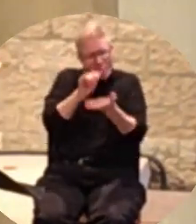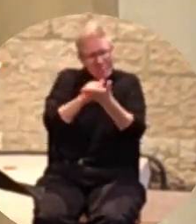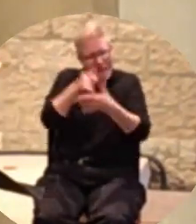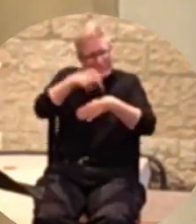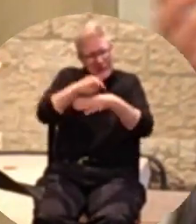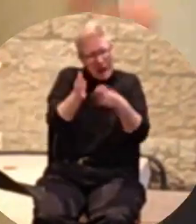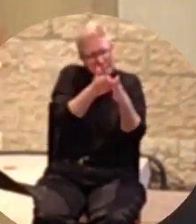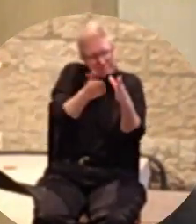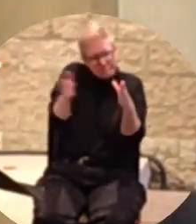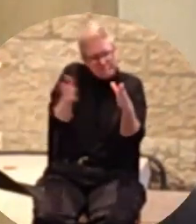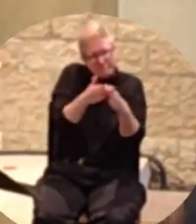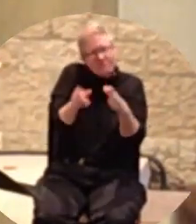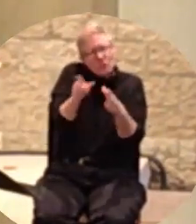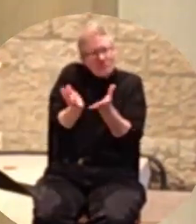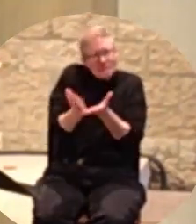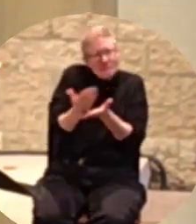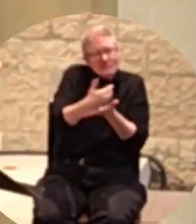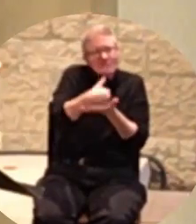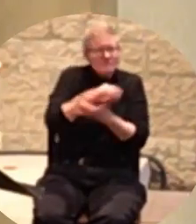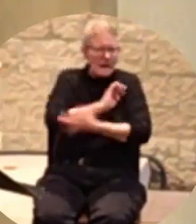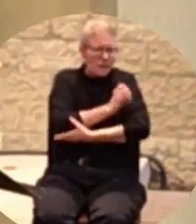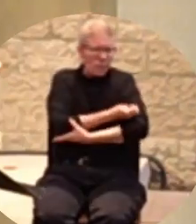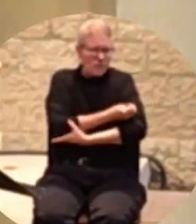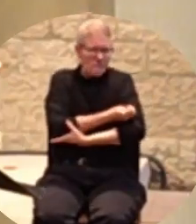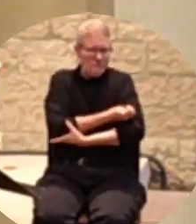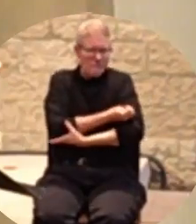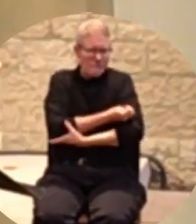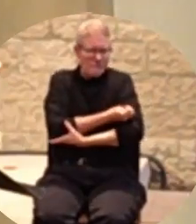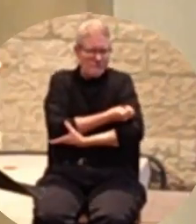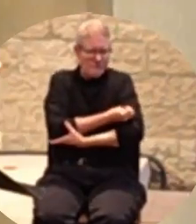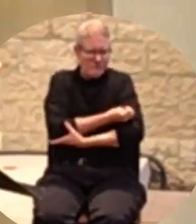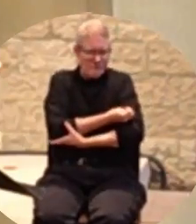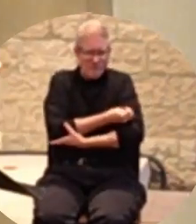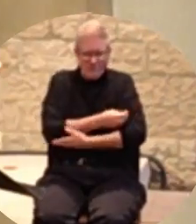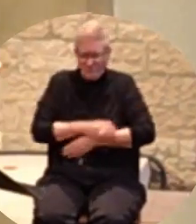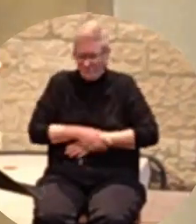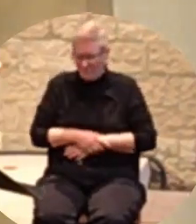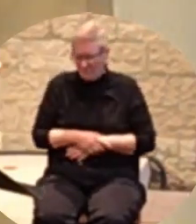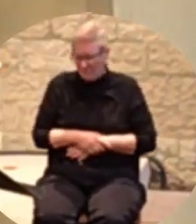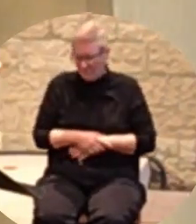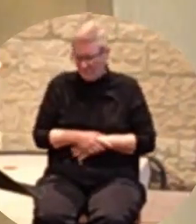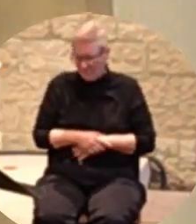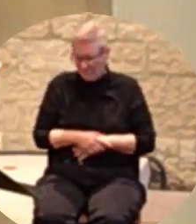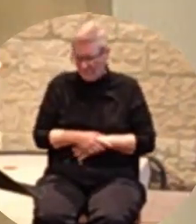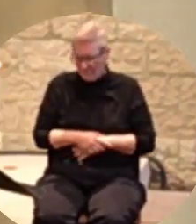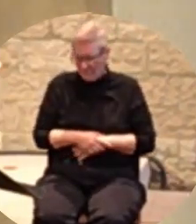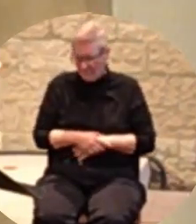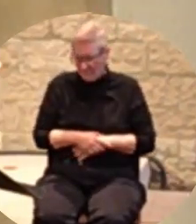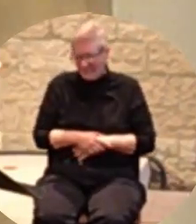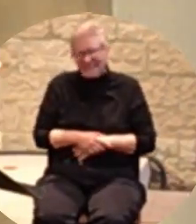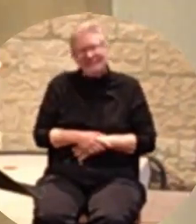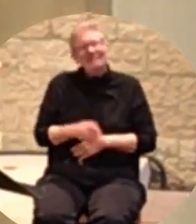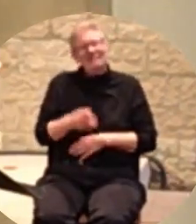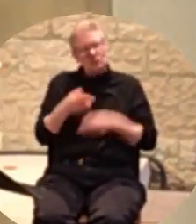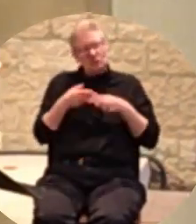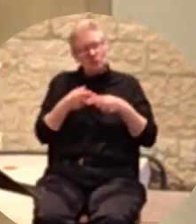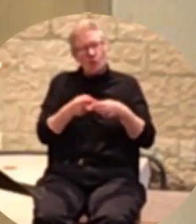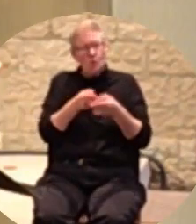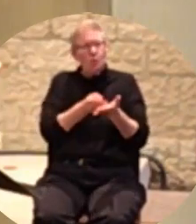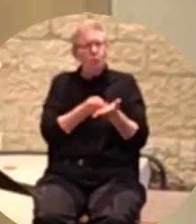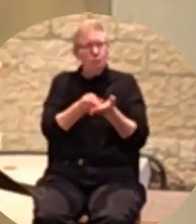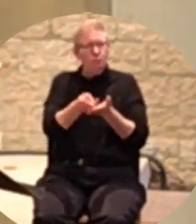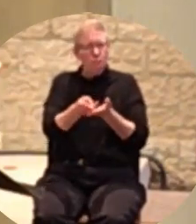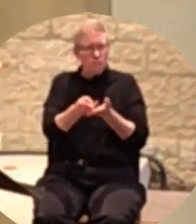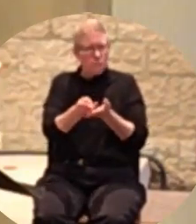the visual. He says, we're gathering this energy. And he says, it's this truth. The truth that we have that we're gathering. And